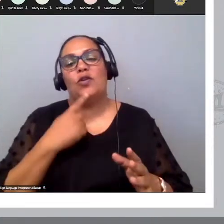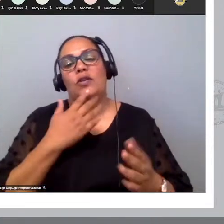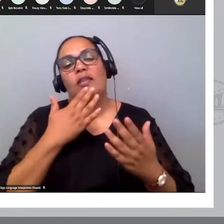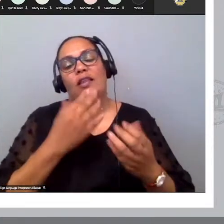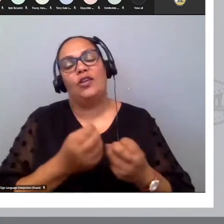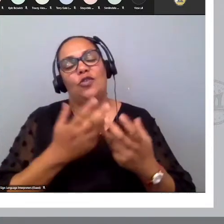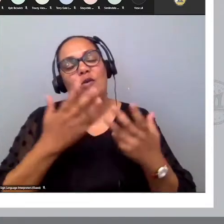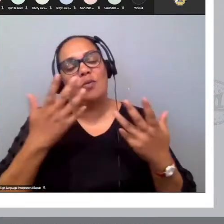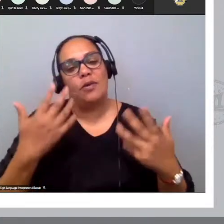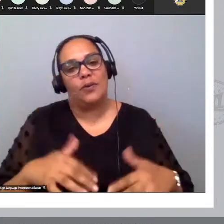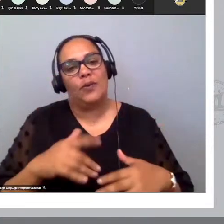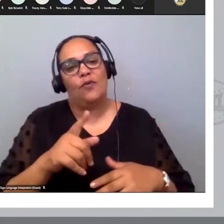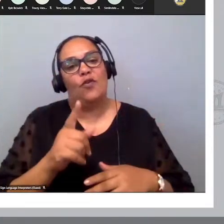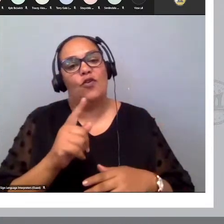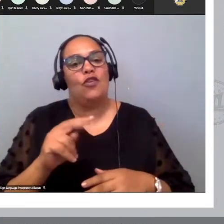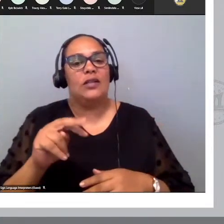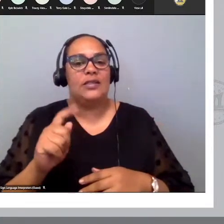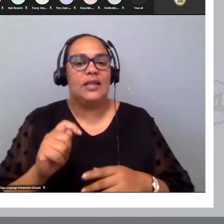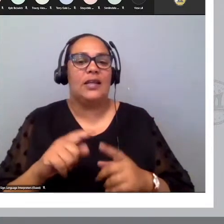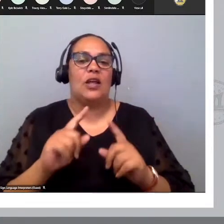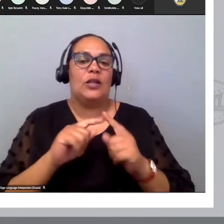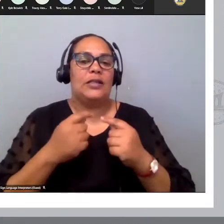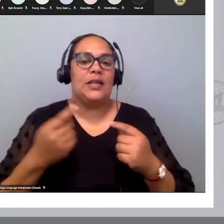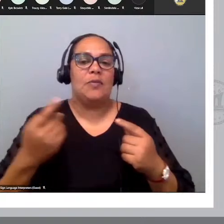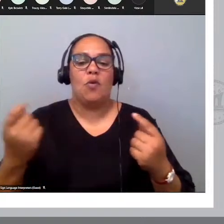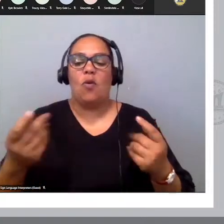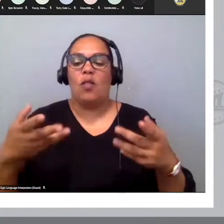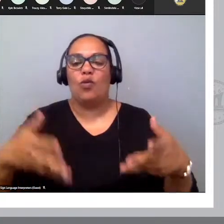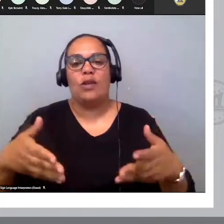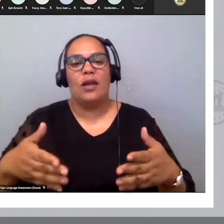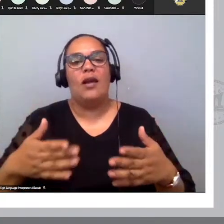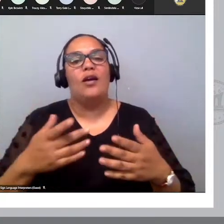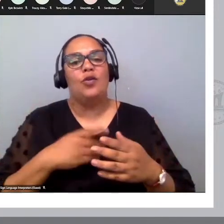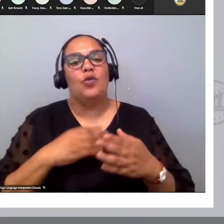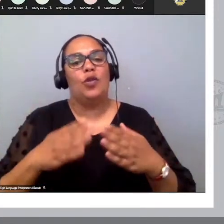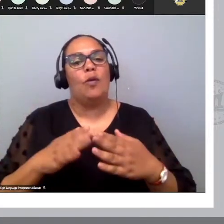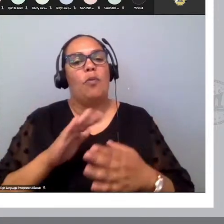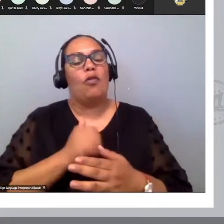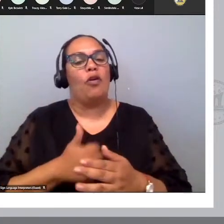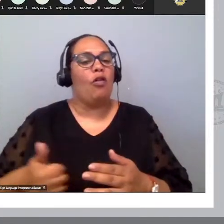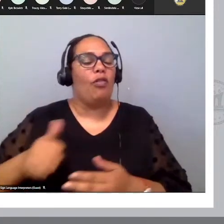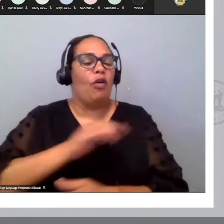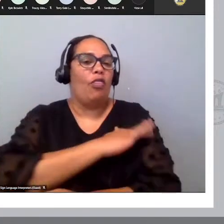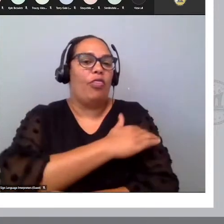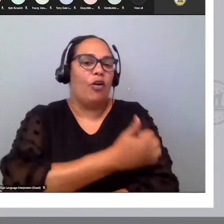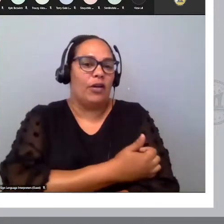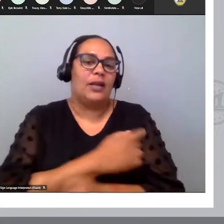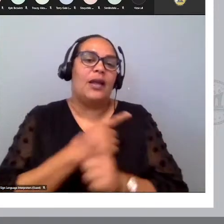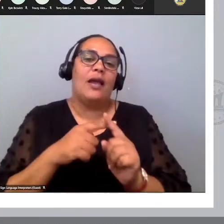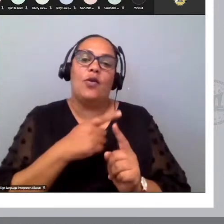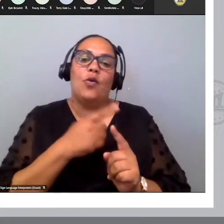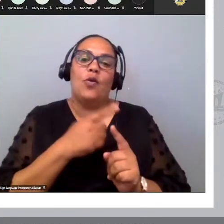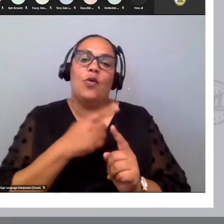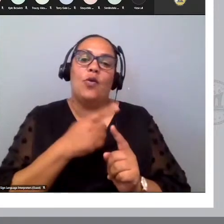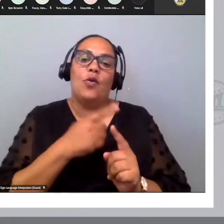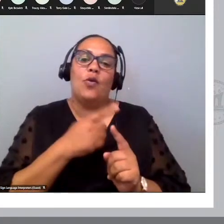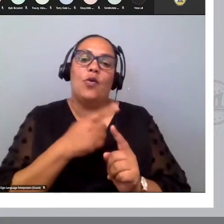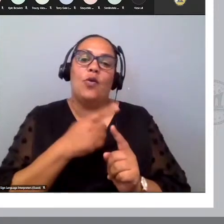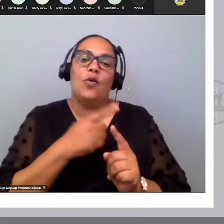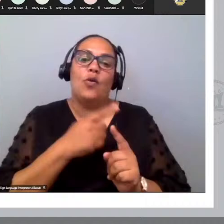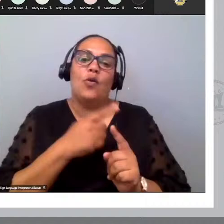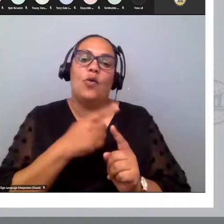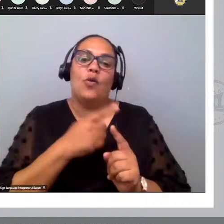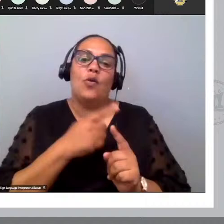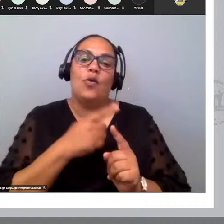much thank you to trans to all the teams who've joined us today to the Ports Authority um and to those online